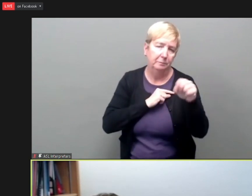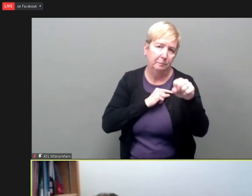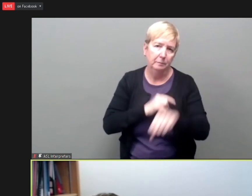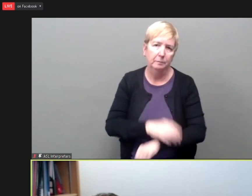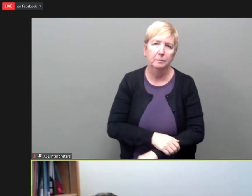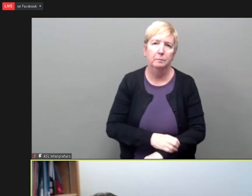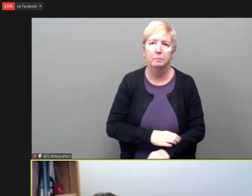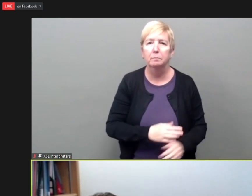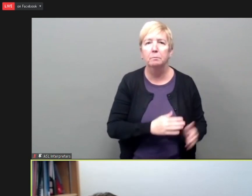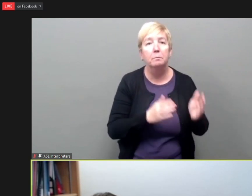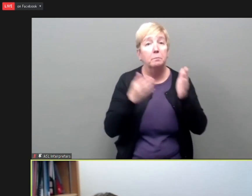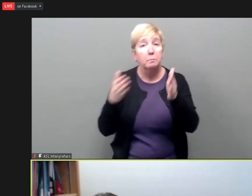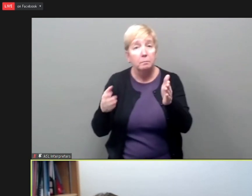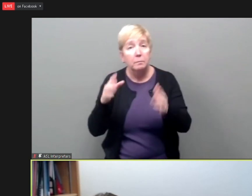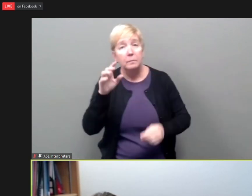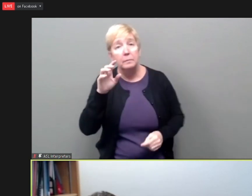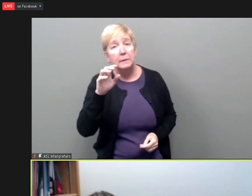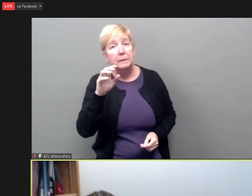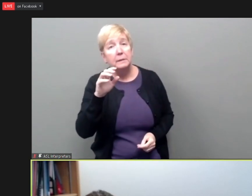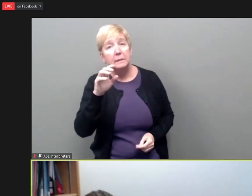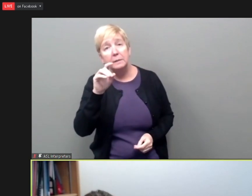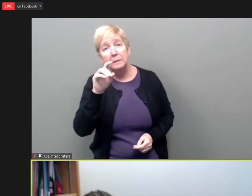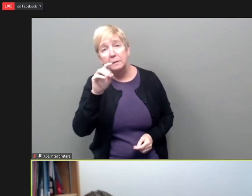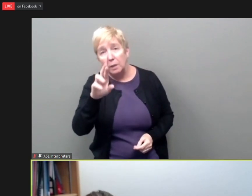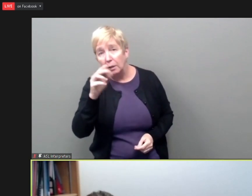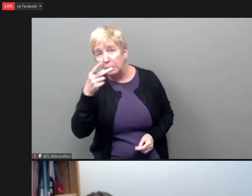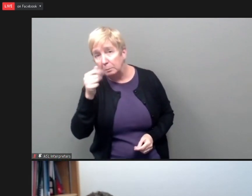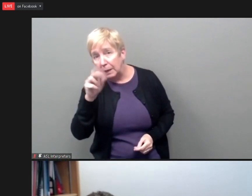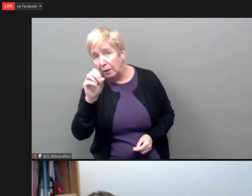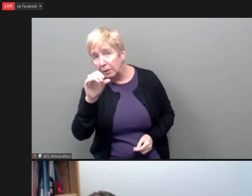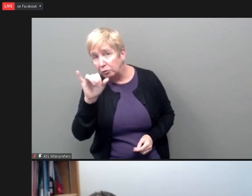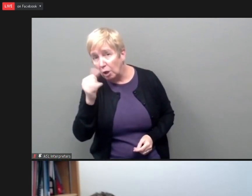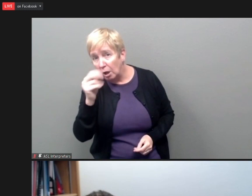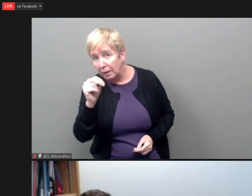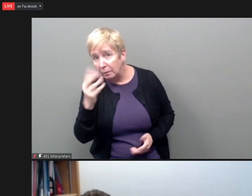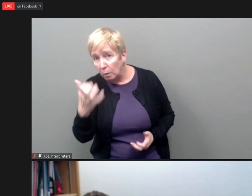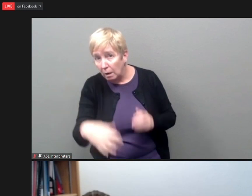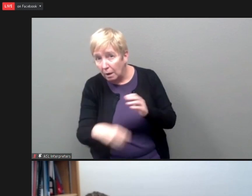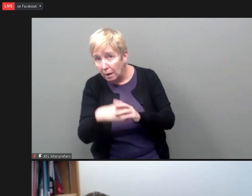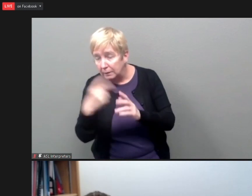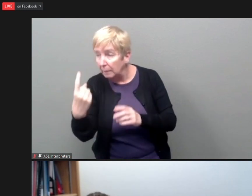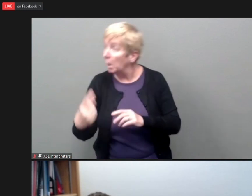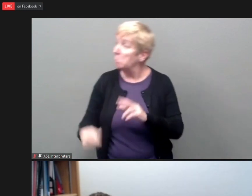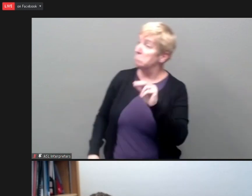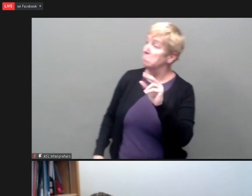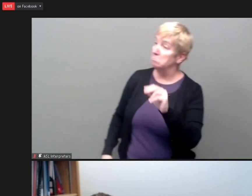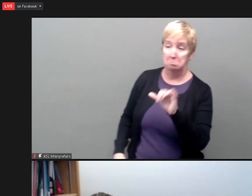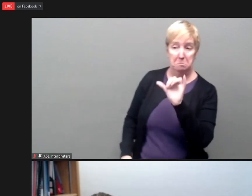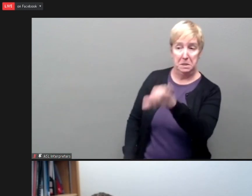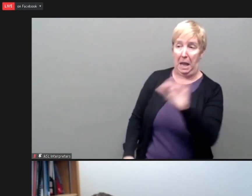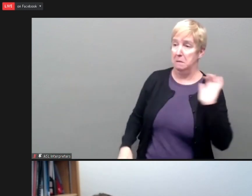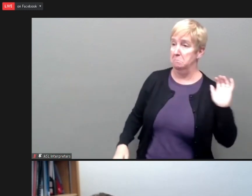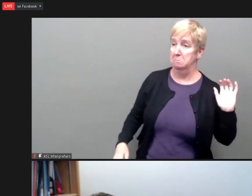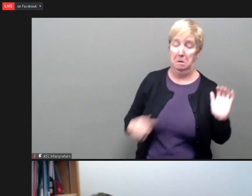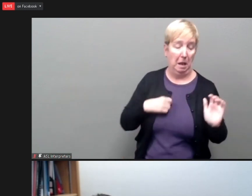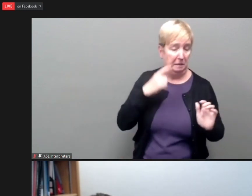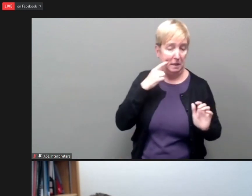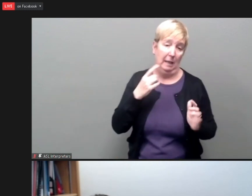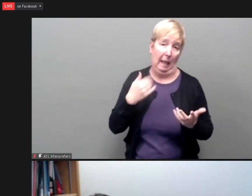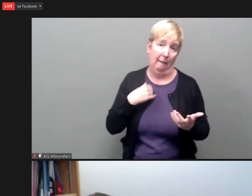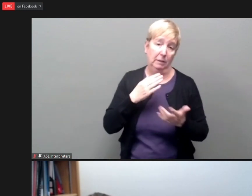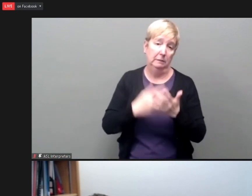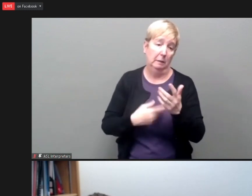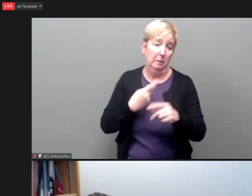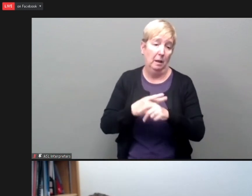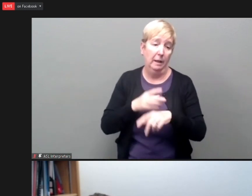Deputy Secretary Petahone, did you want to chime in? Oh, no, I think that's great to have like some holiday guidance tips. Yeah, that's a